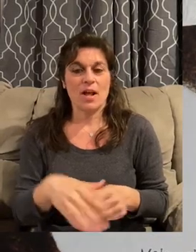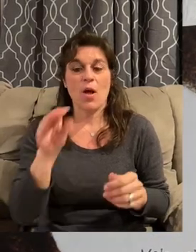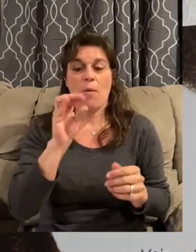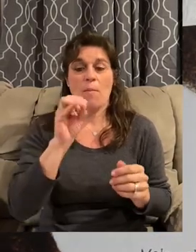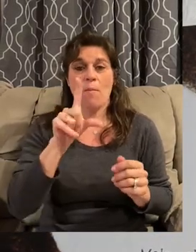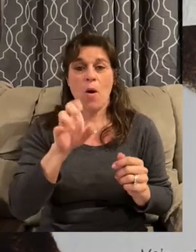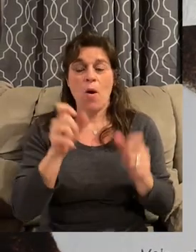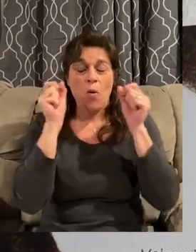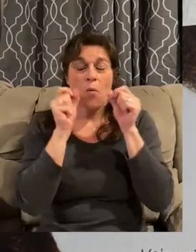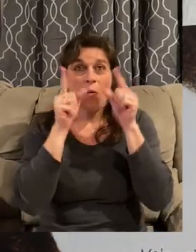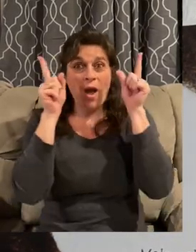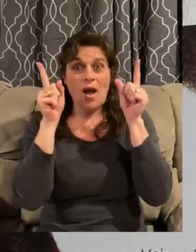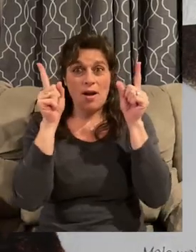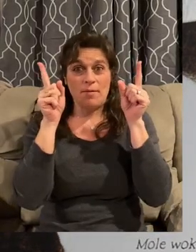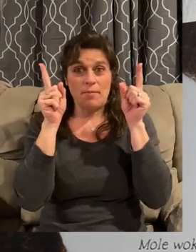Mole woke up.